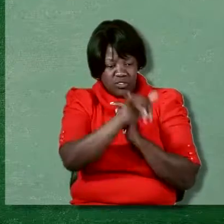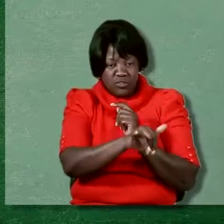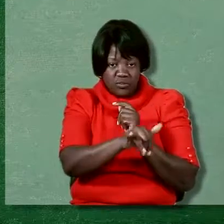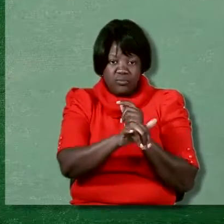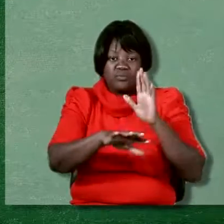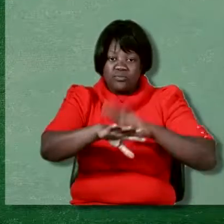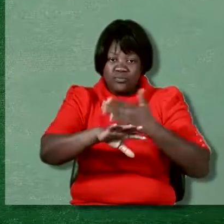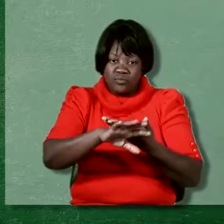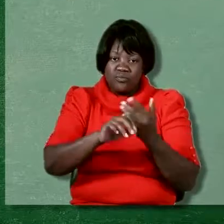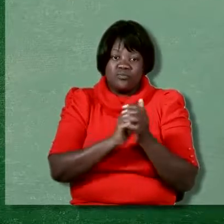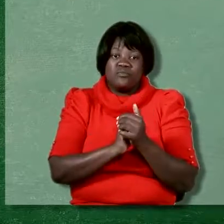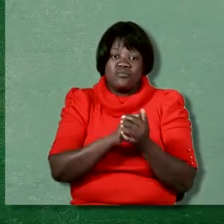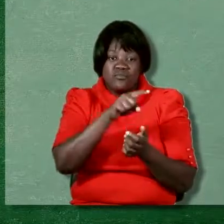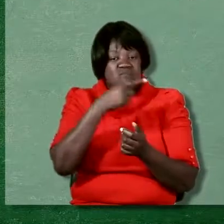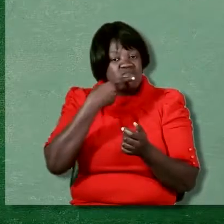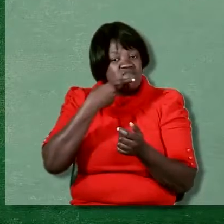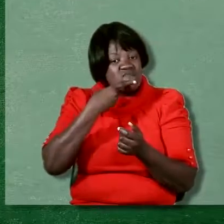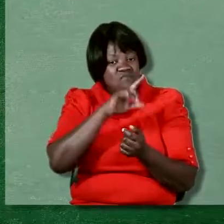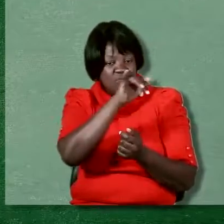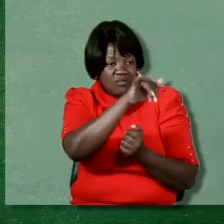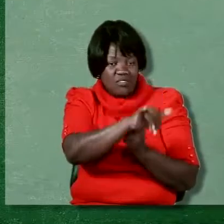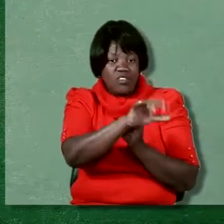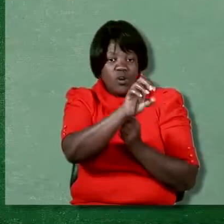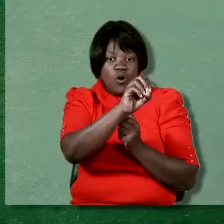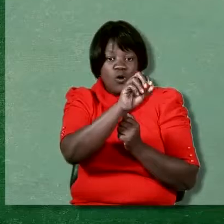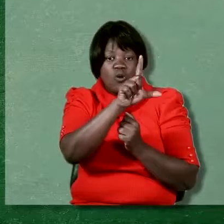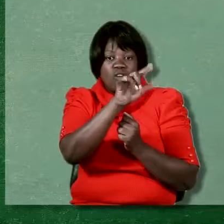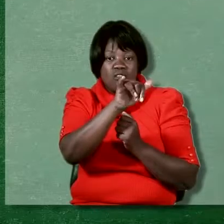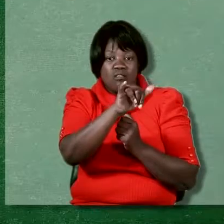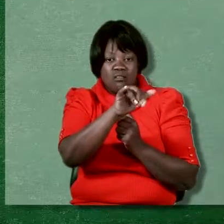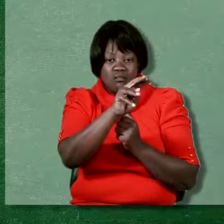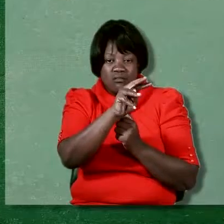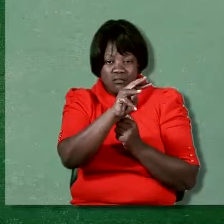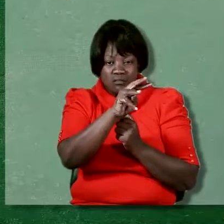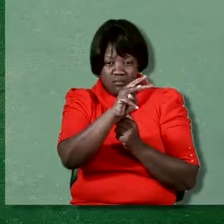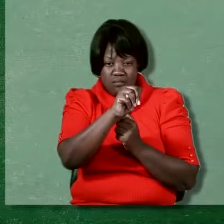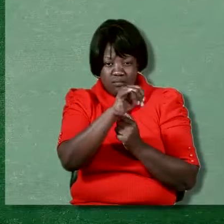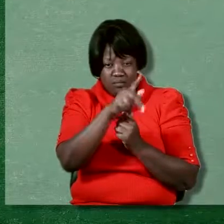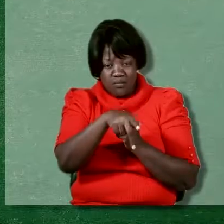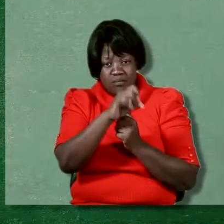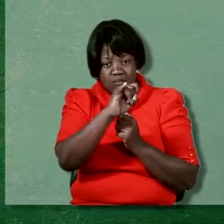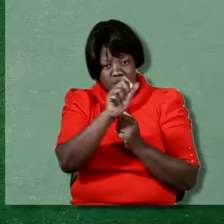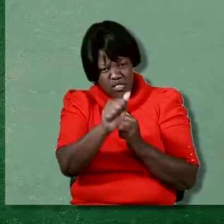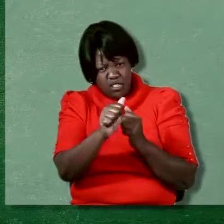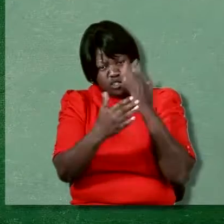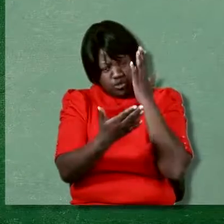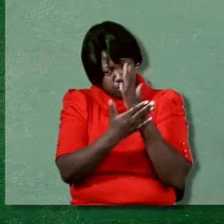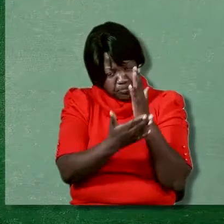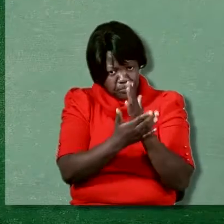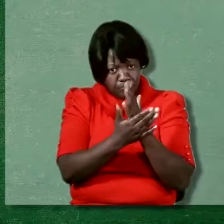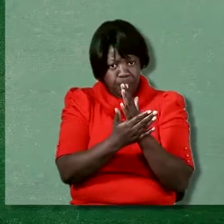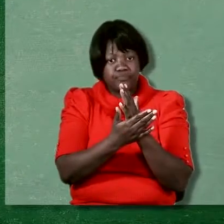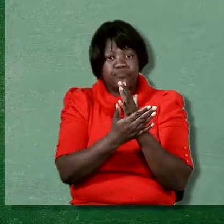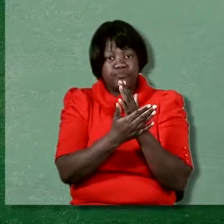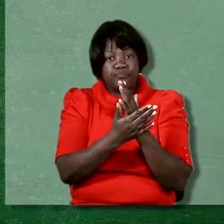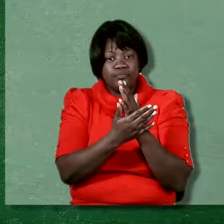Klein live in Olympia in winter. We can also use it for general truths. For example, the river Amazon flows into